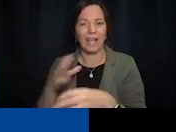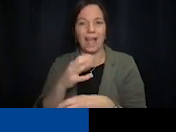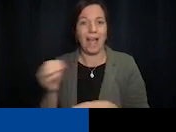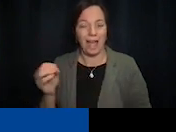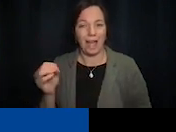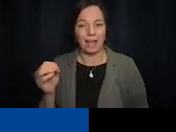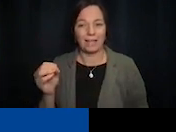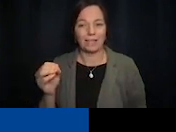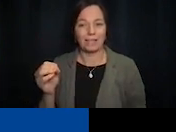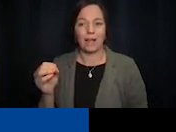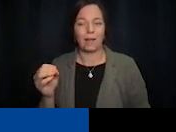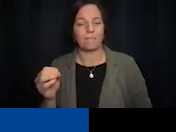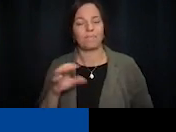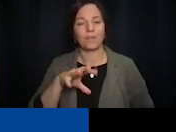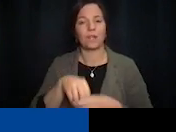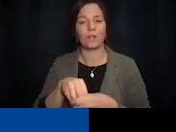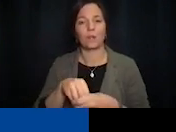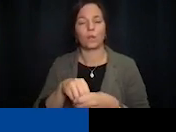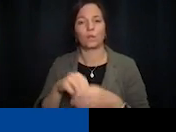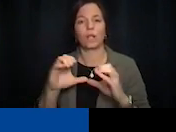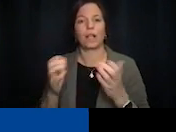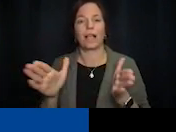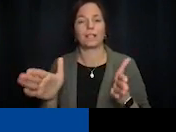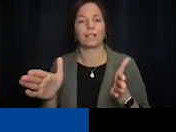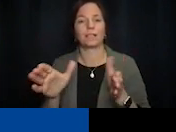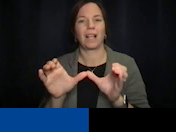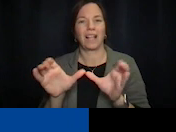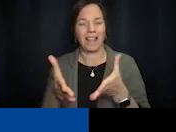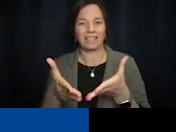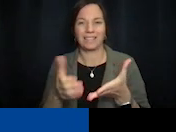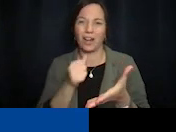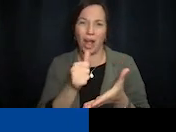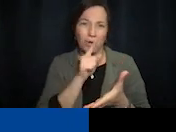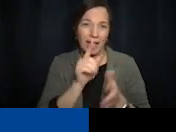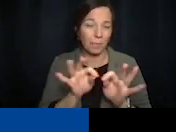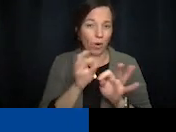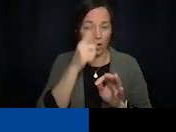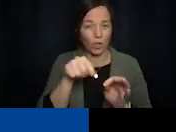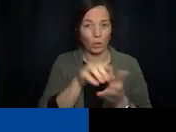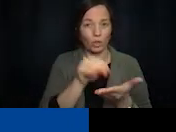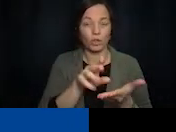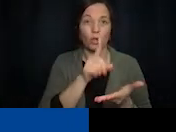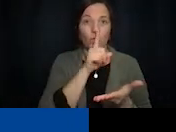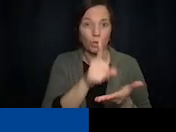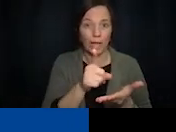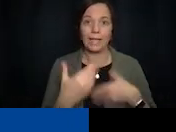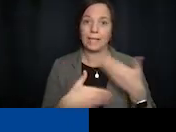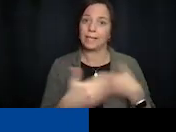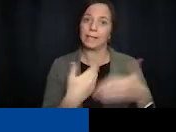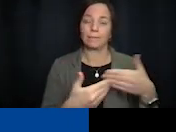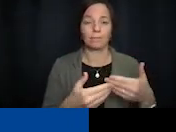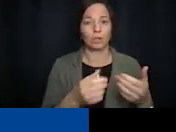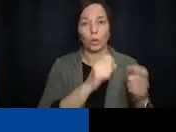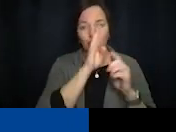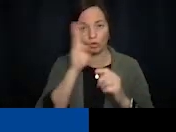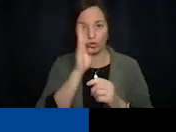well as includes, you know, coursework that may not be critical to our students who are really moving their way right into the workforce or